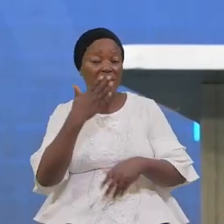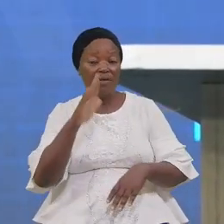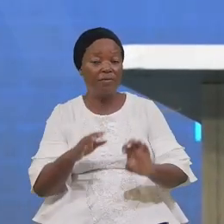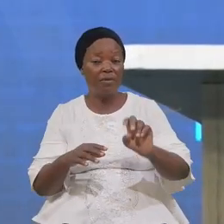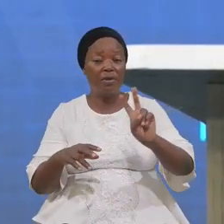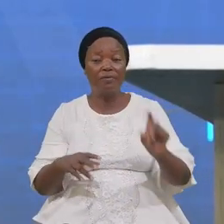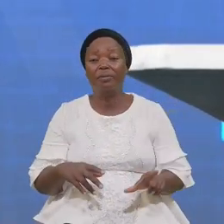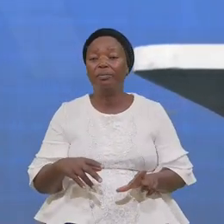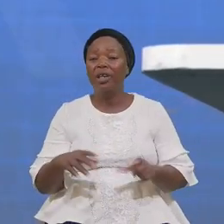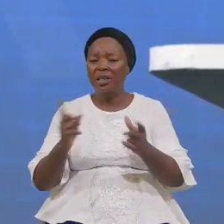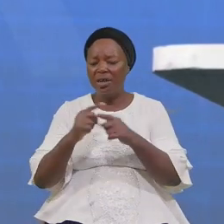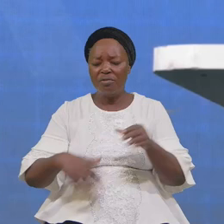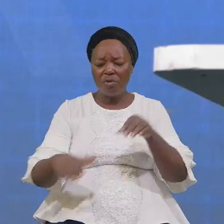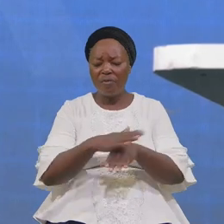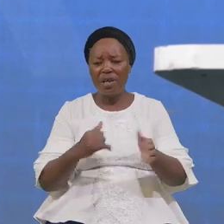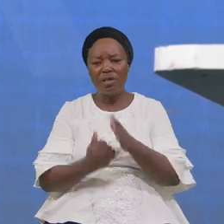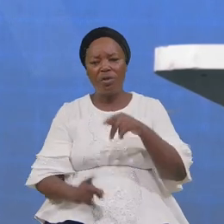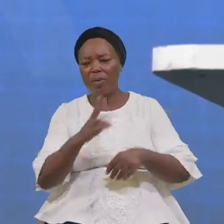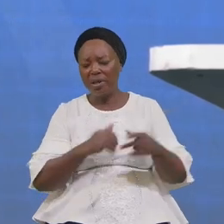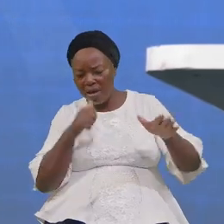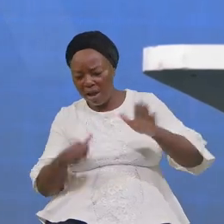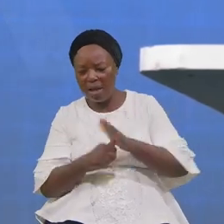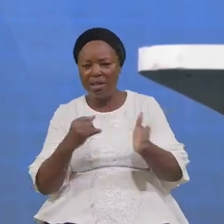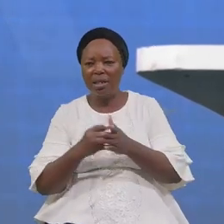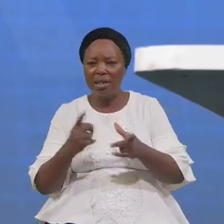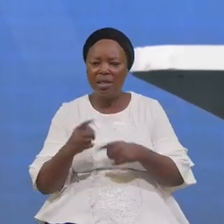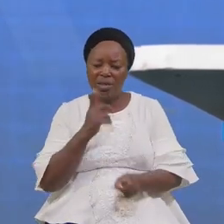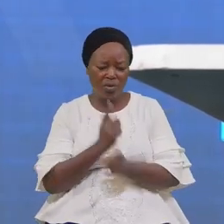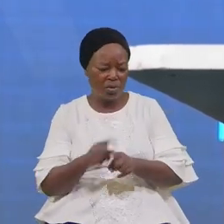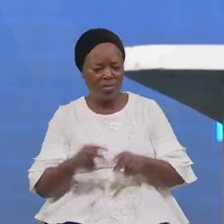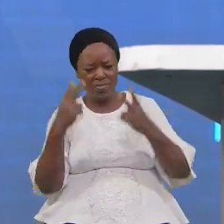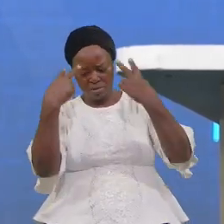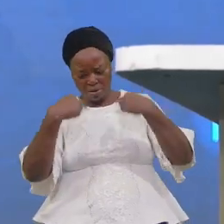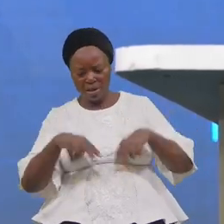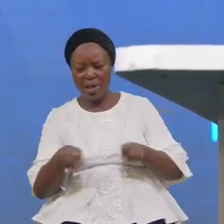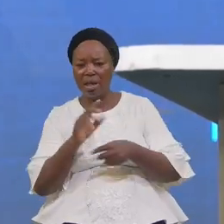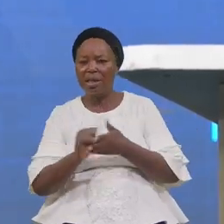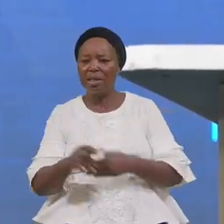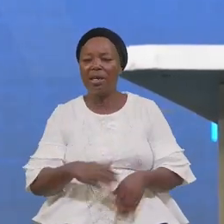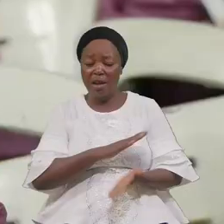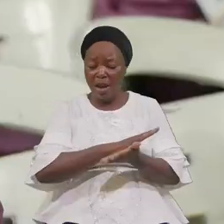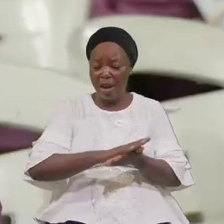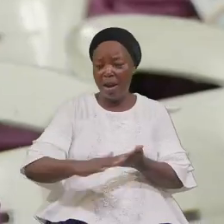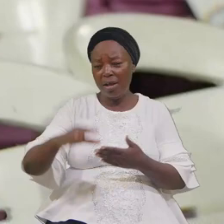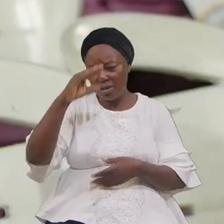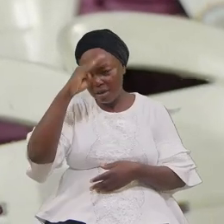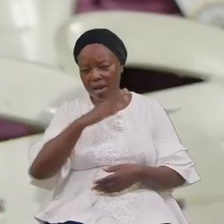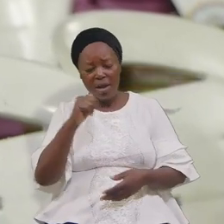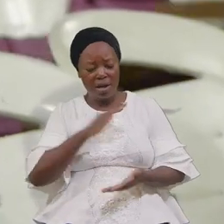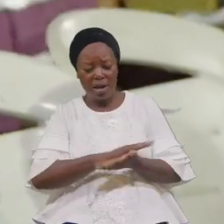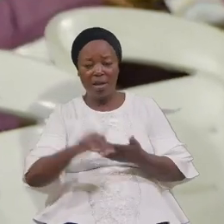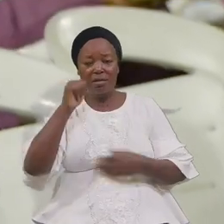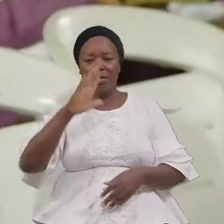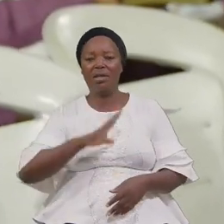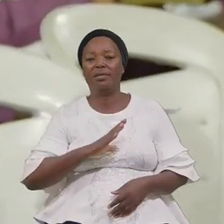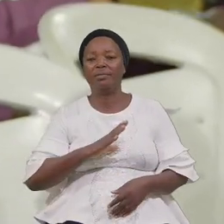you cover it up and you look like a nice gentleman, a nice lady. Now,